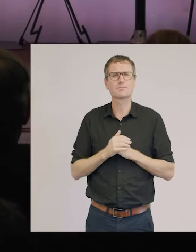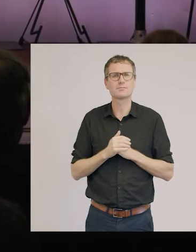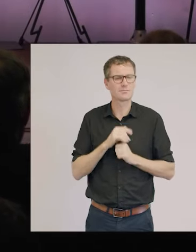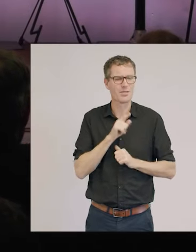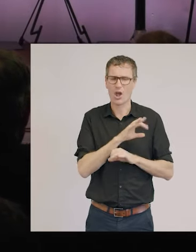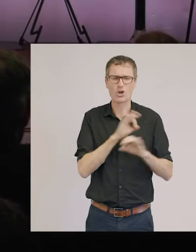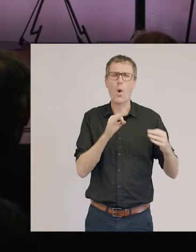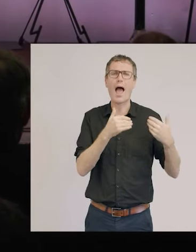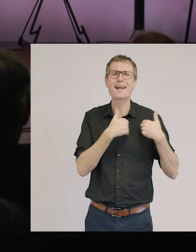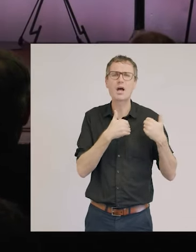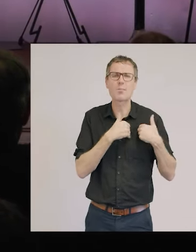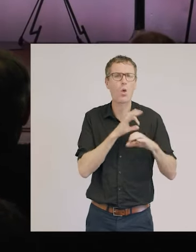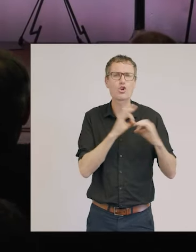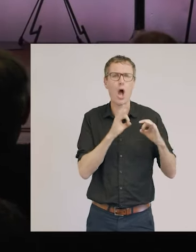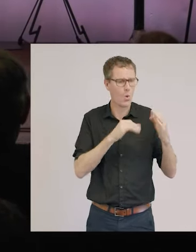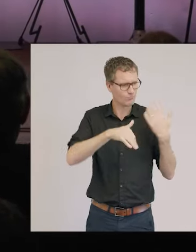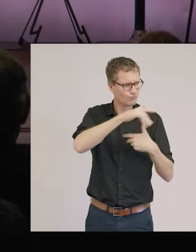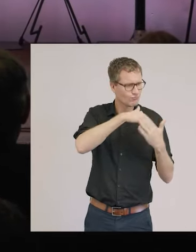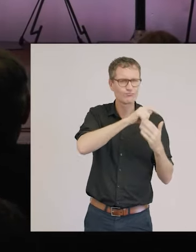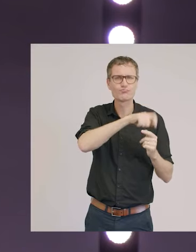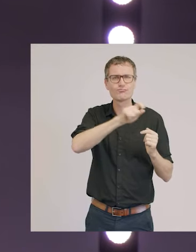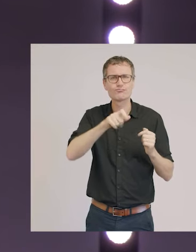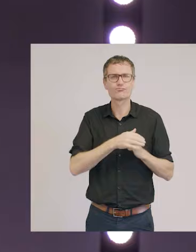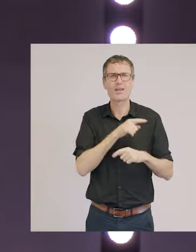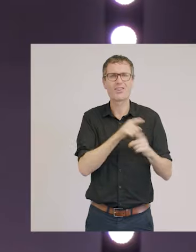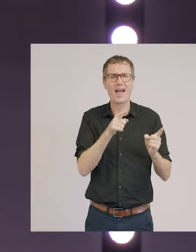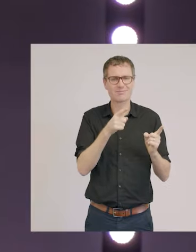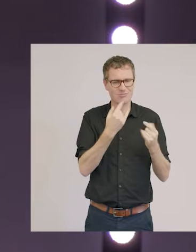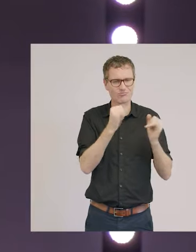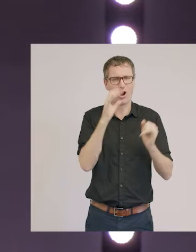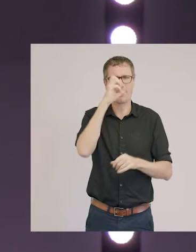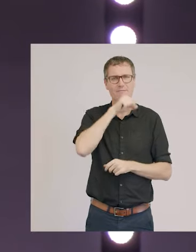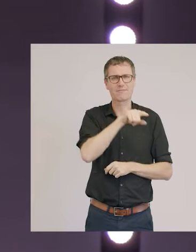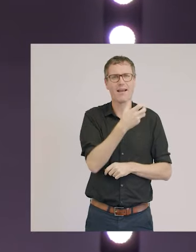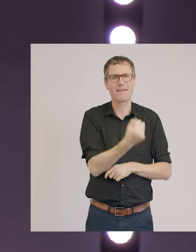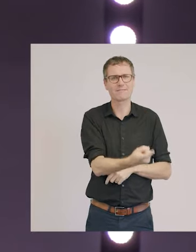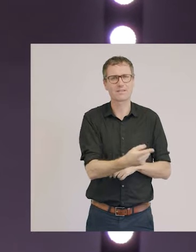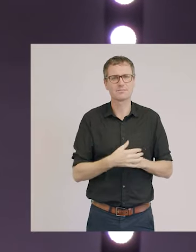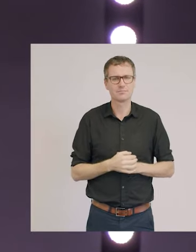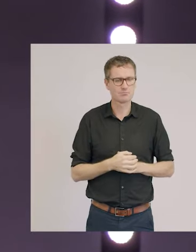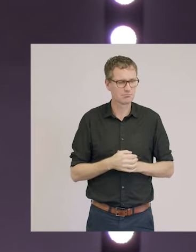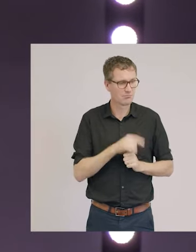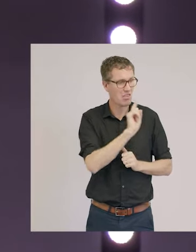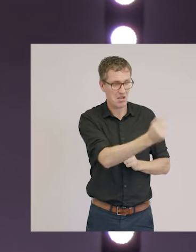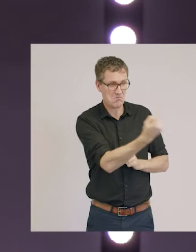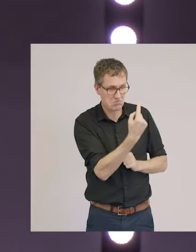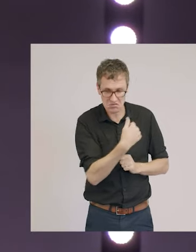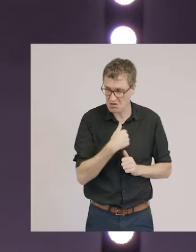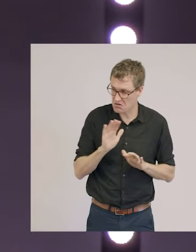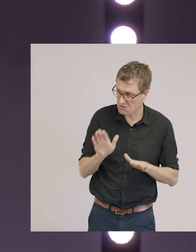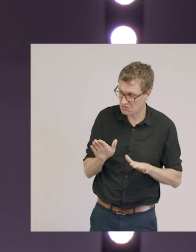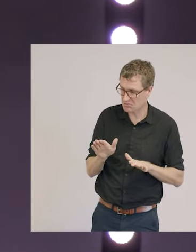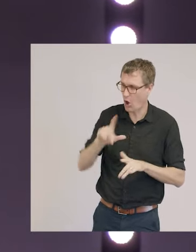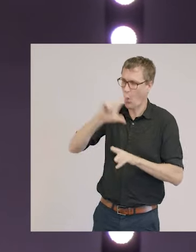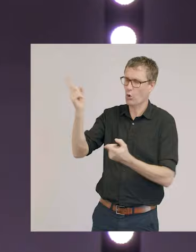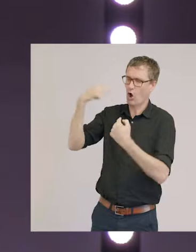because they don't belong to churches. And they have no form of accountability. They're the ones in deception. And so they come up and say,